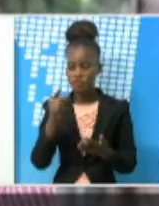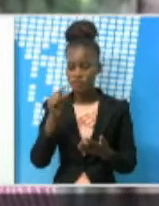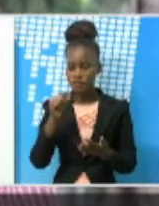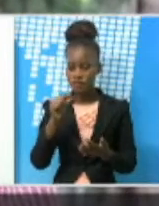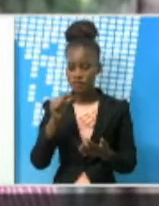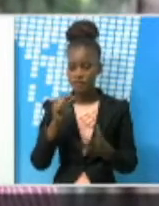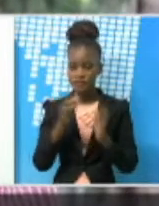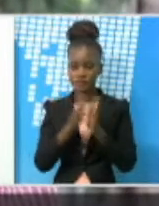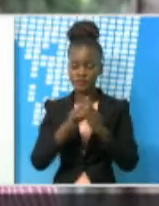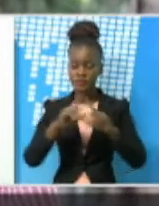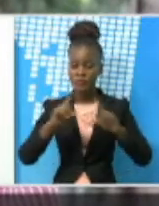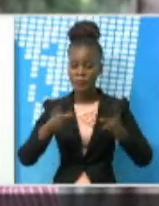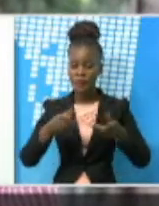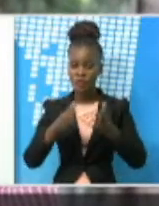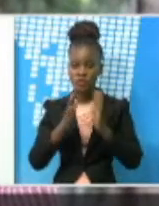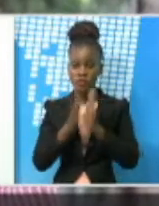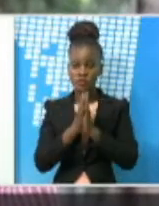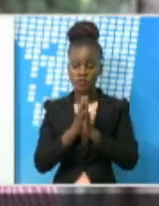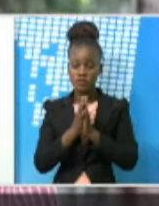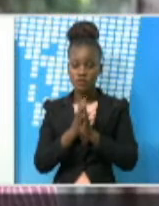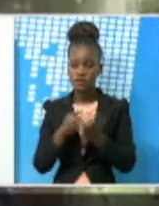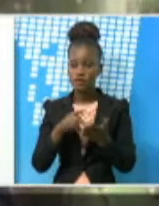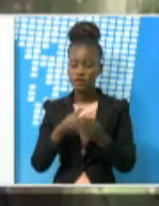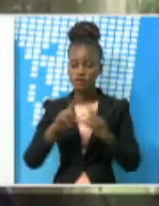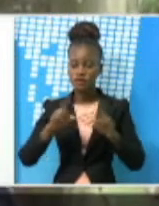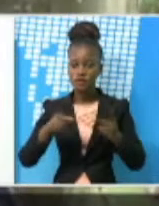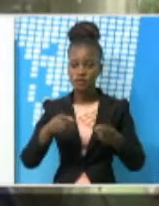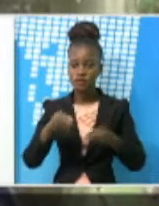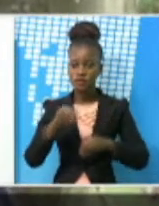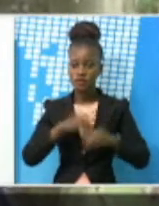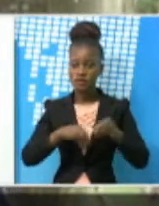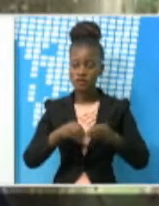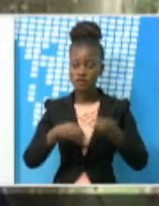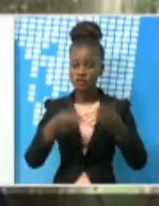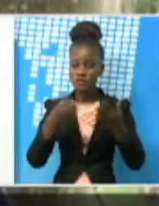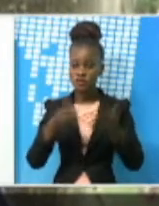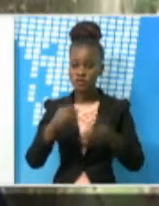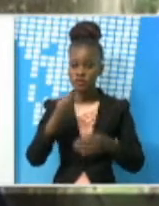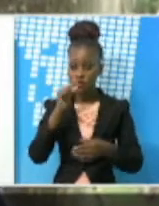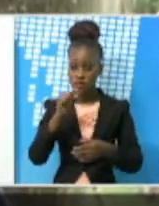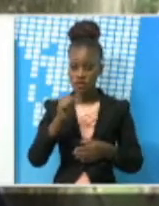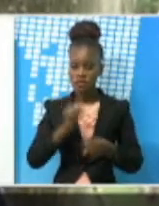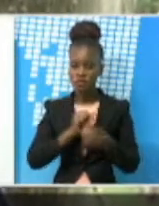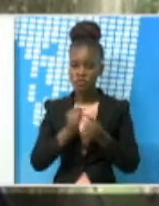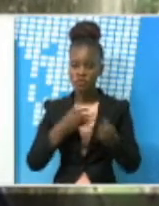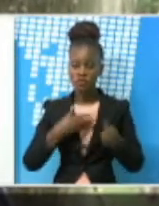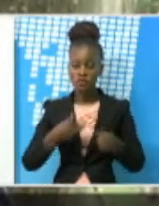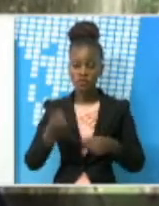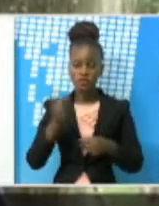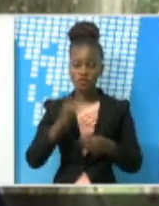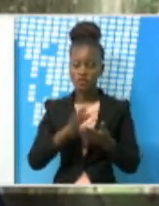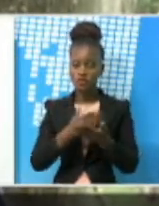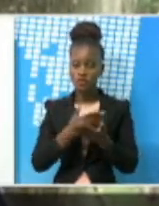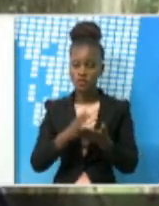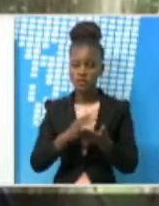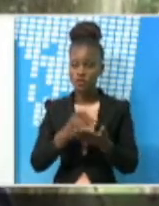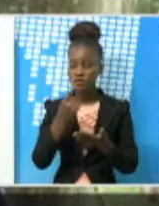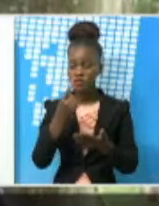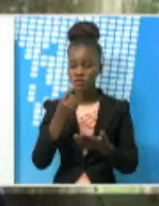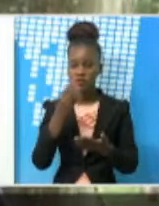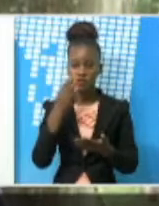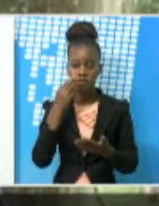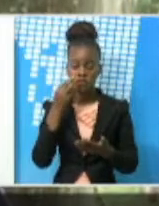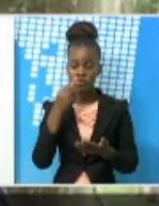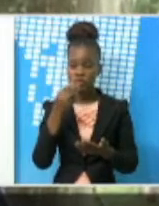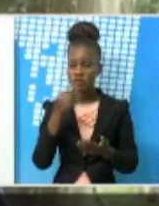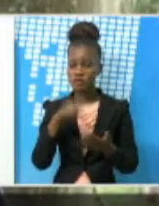big circles will pay big tax. That the smaller circles which have a capital share of 100 million pay